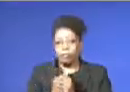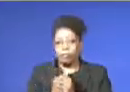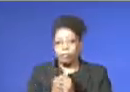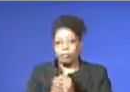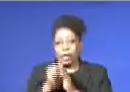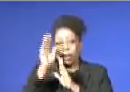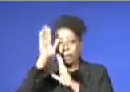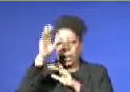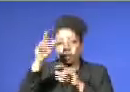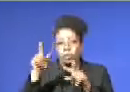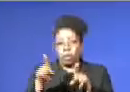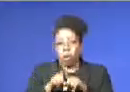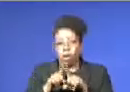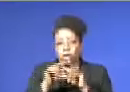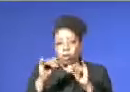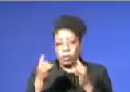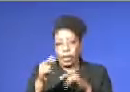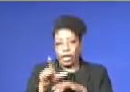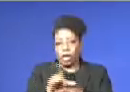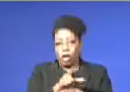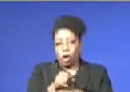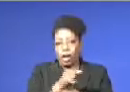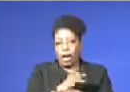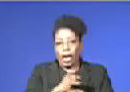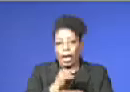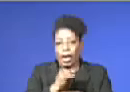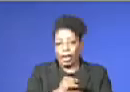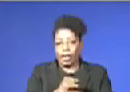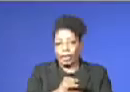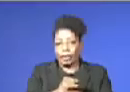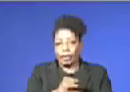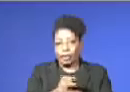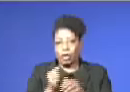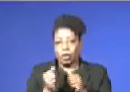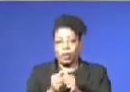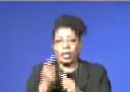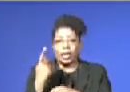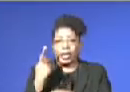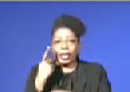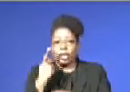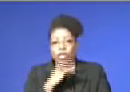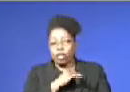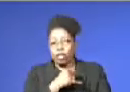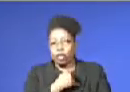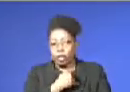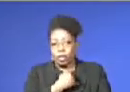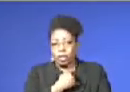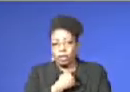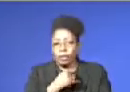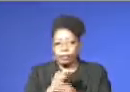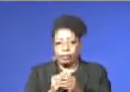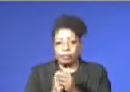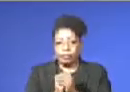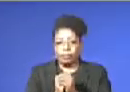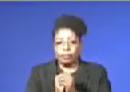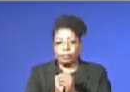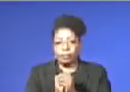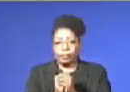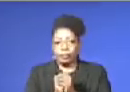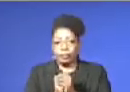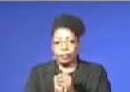And basketball also being played in Long Island. Our Kelsey Johnson is there and spoke with the founder